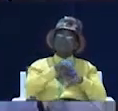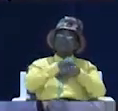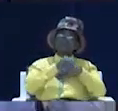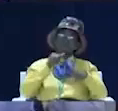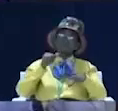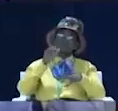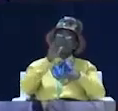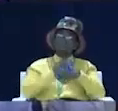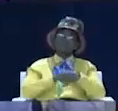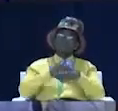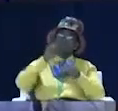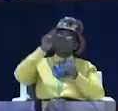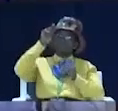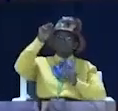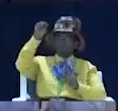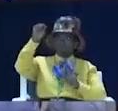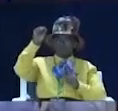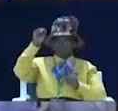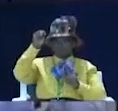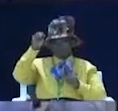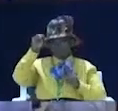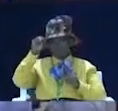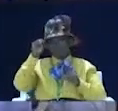Call on him.